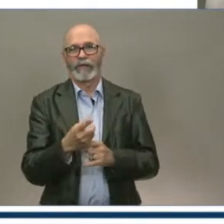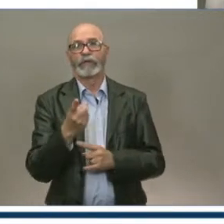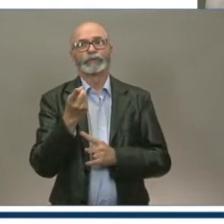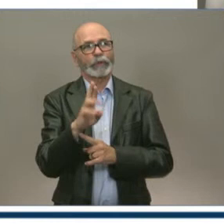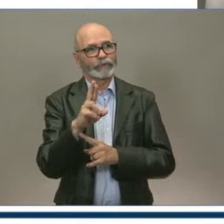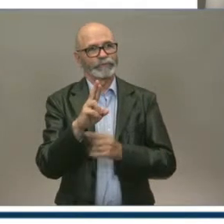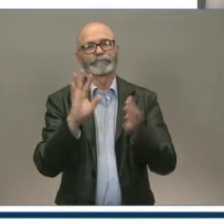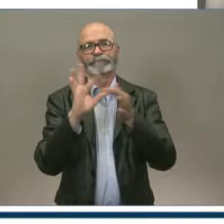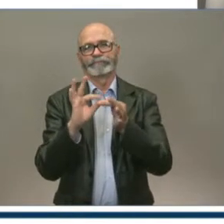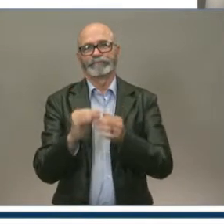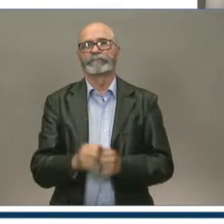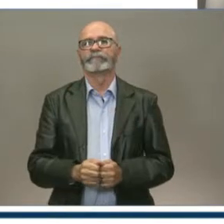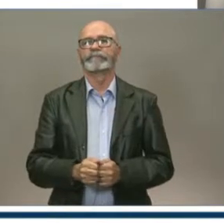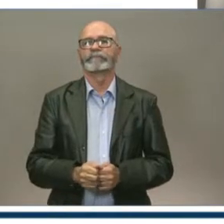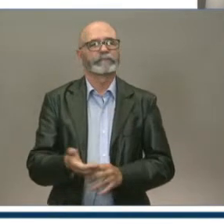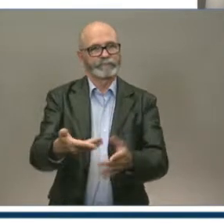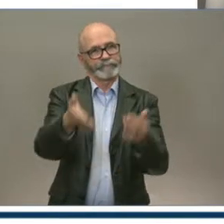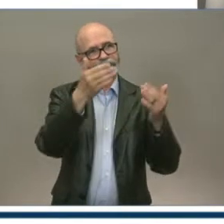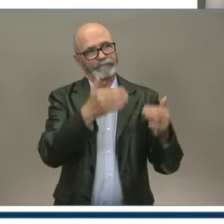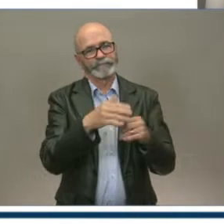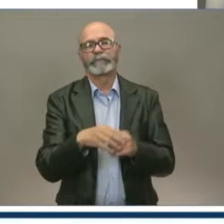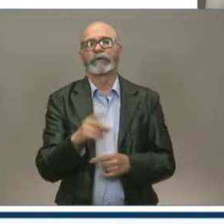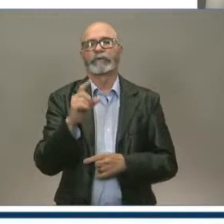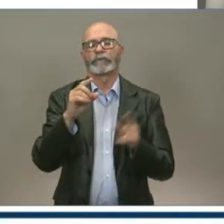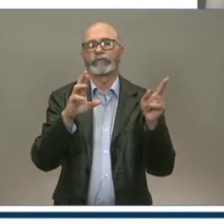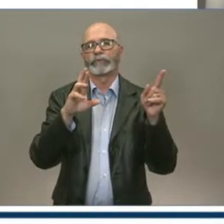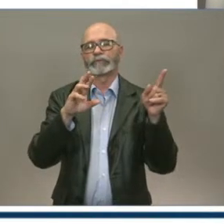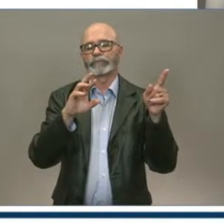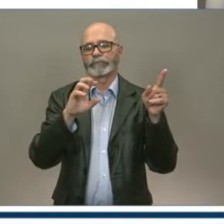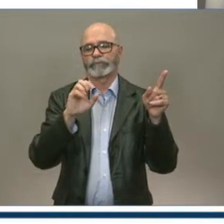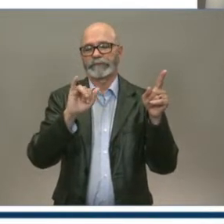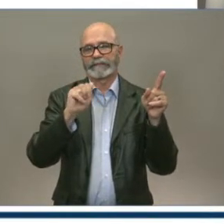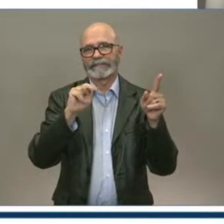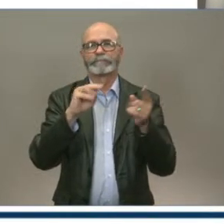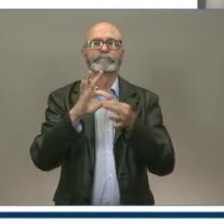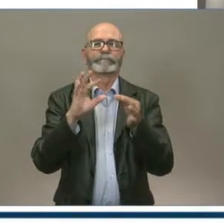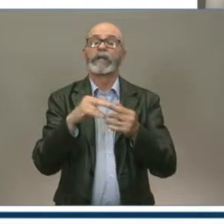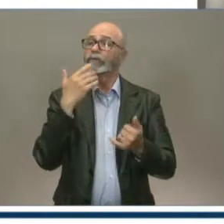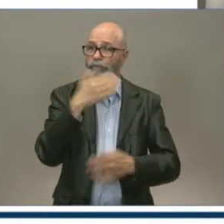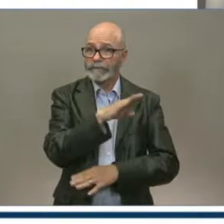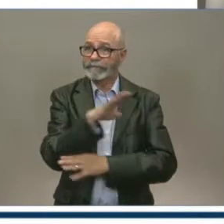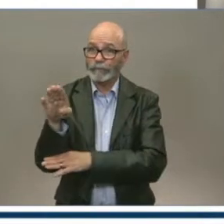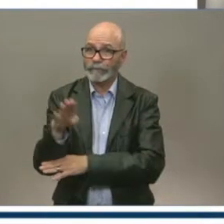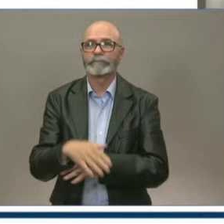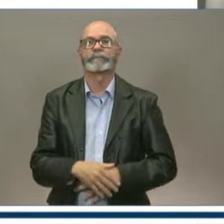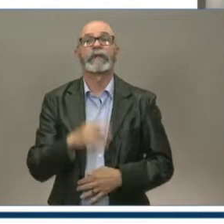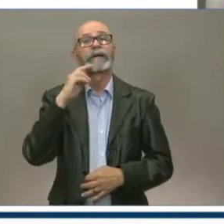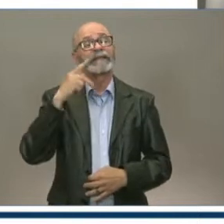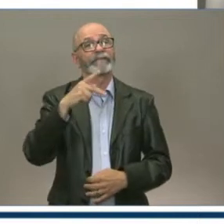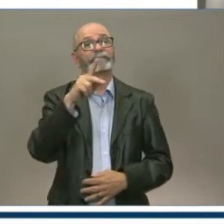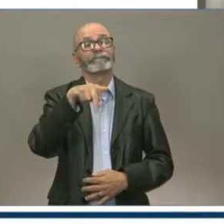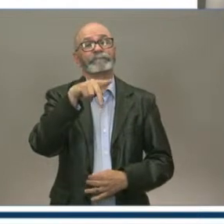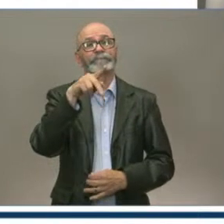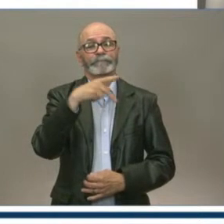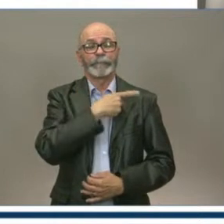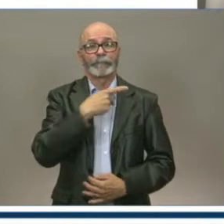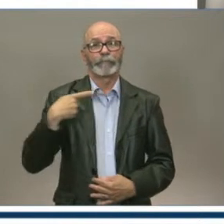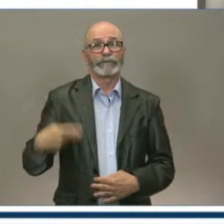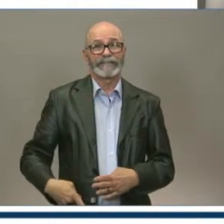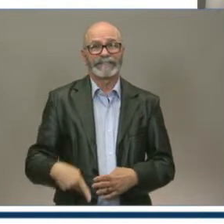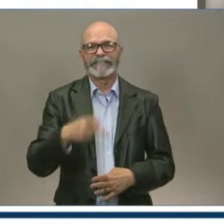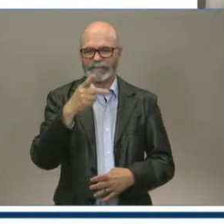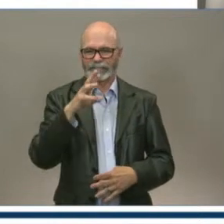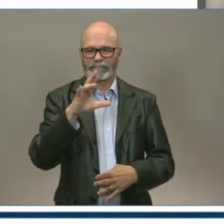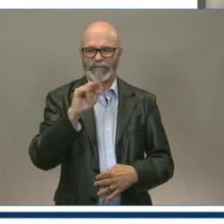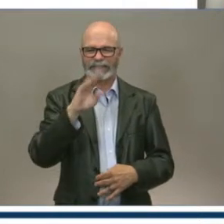Thank you, and good afternoon, everyone. I just want to acknowledge the passing of Prince Philip earlier today. Prince Philip was no stranger to our